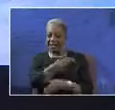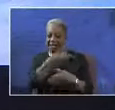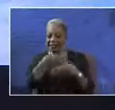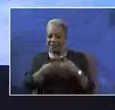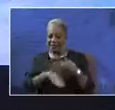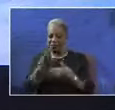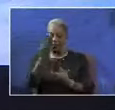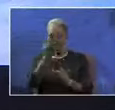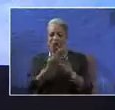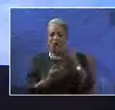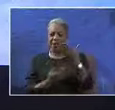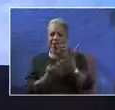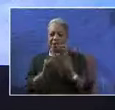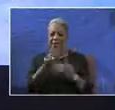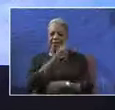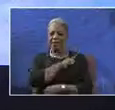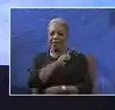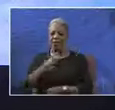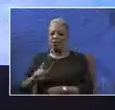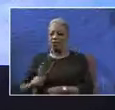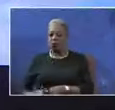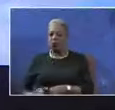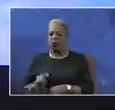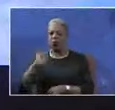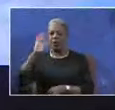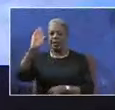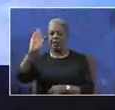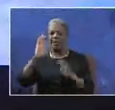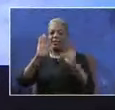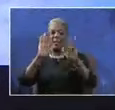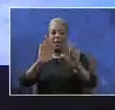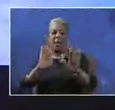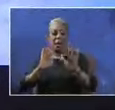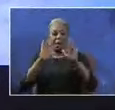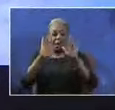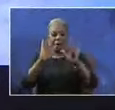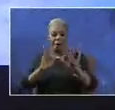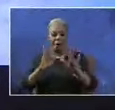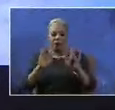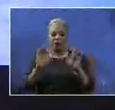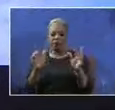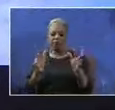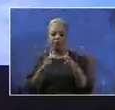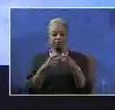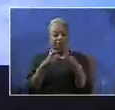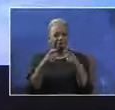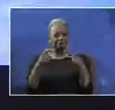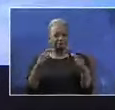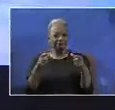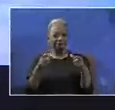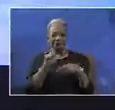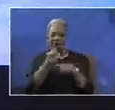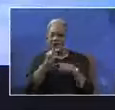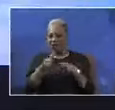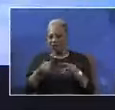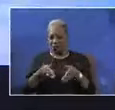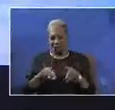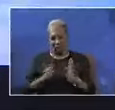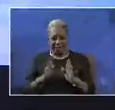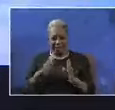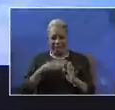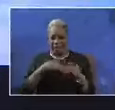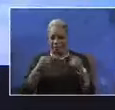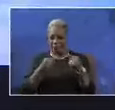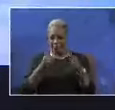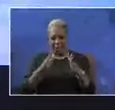are great. But do not let me fall into the hands of man. In other words, don't let my enemies